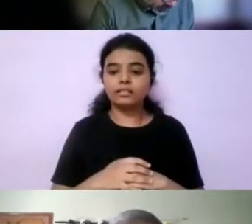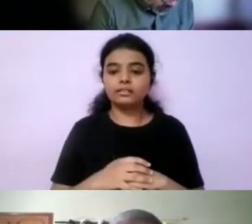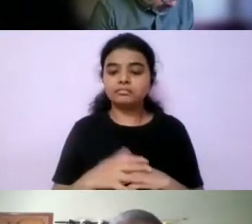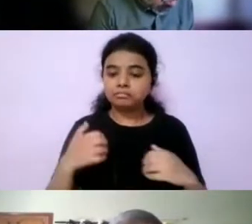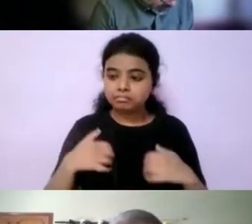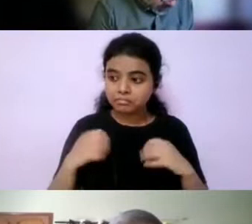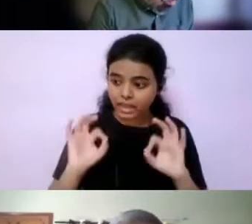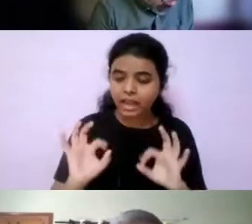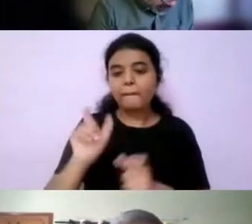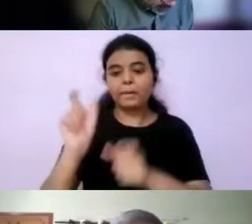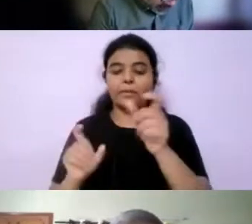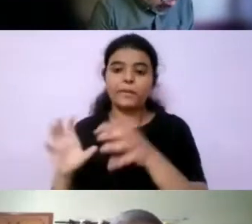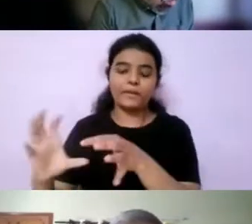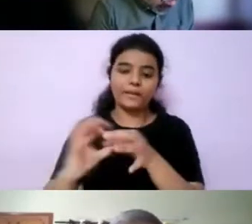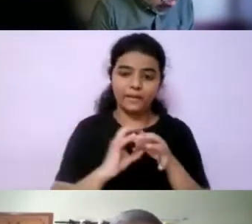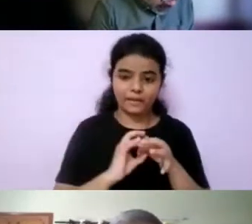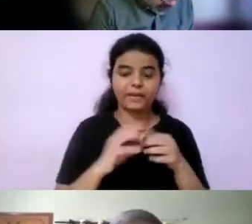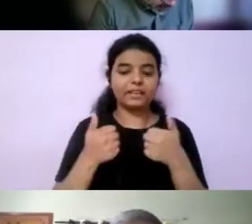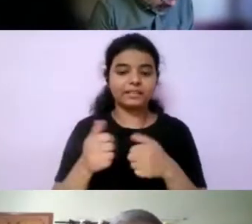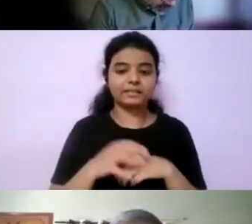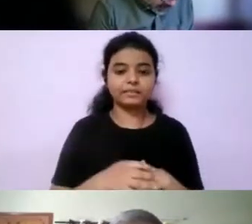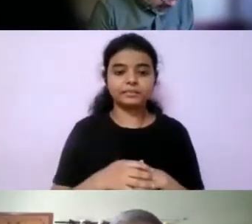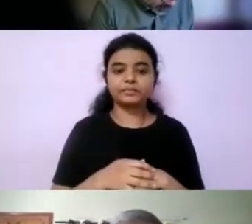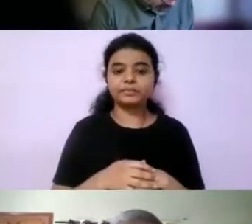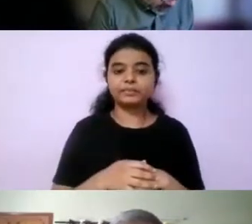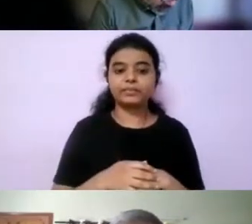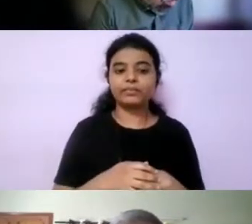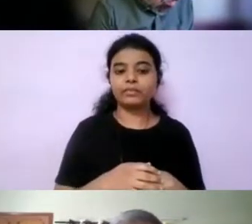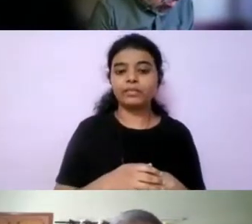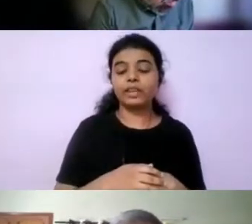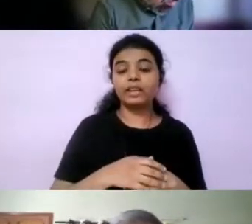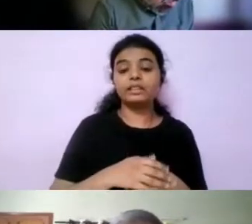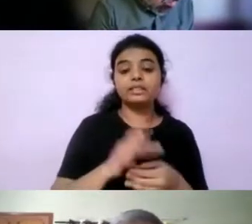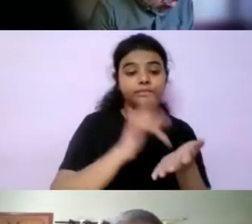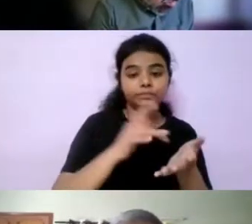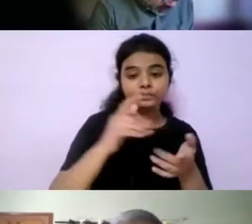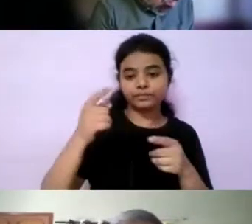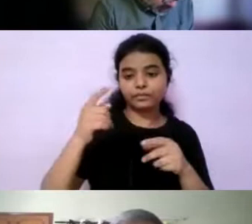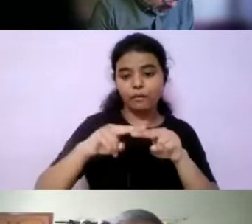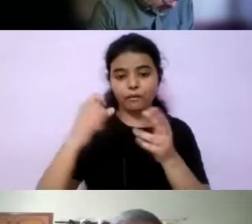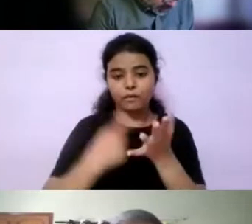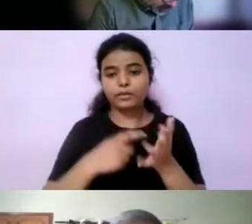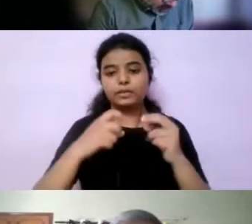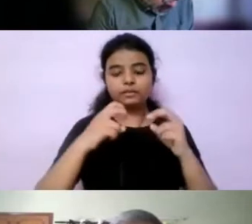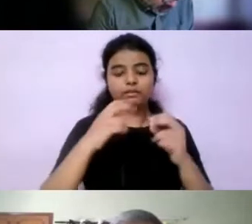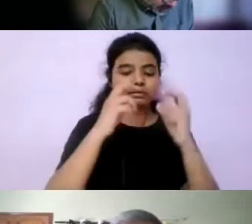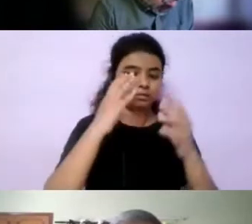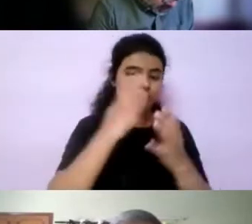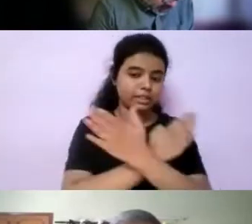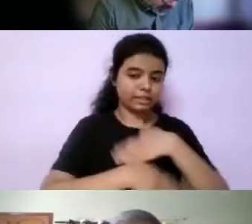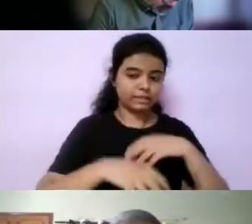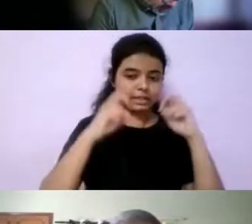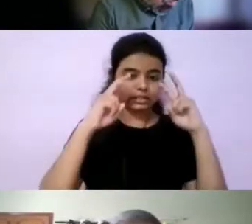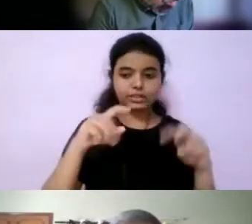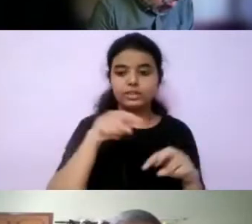site. The Center for Disability Research and Training tries to provide